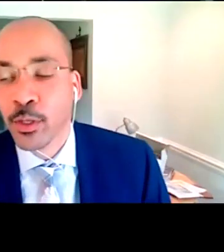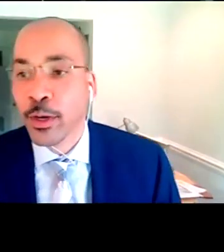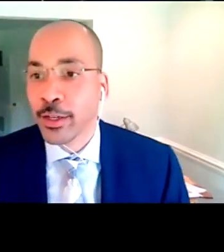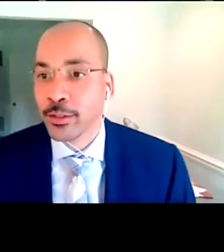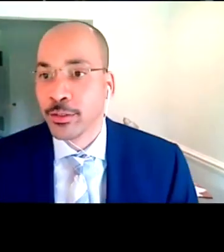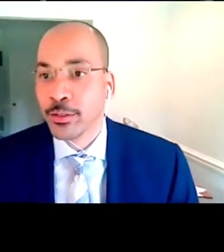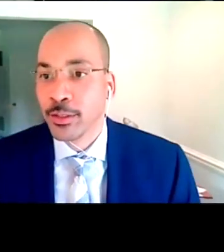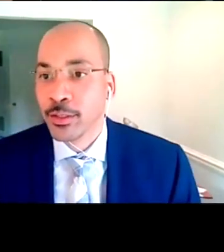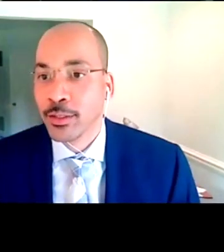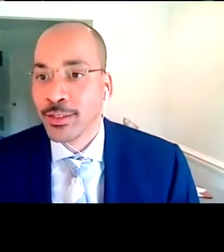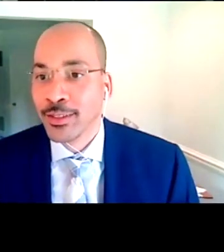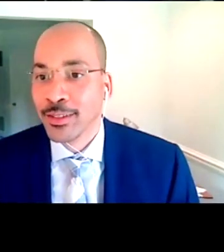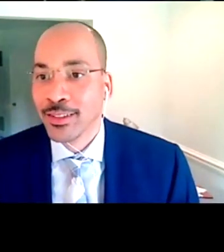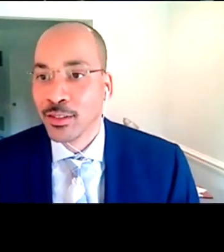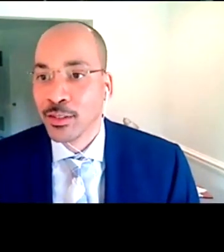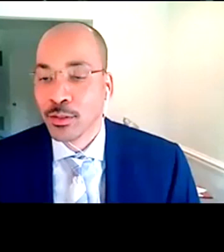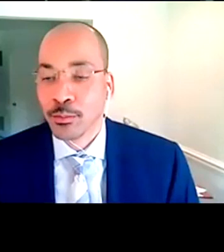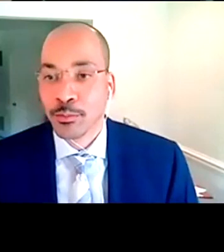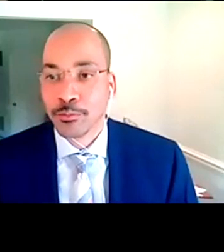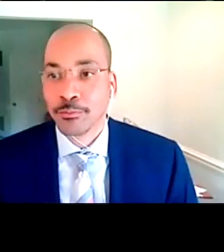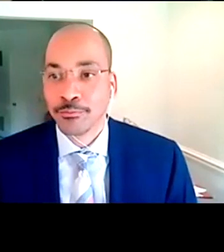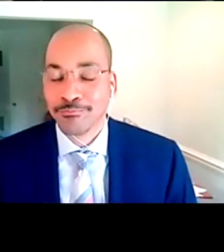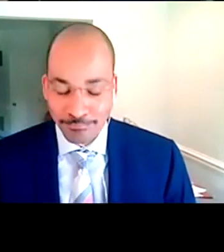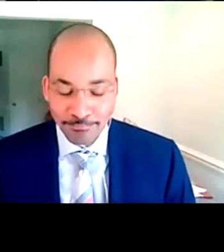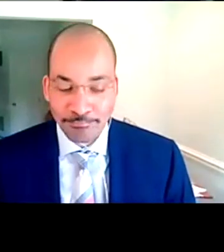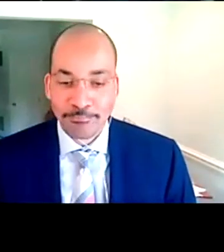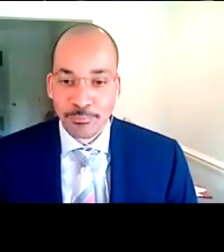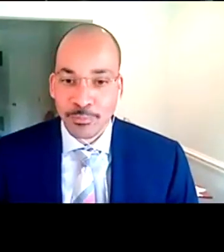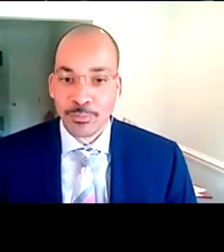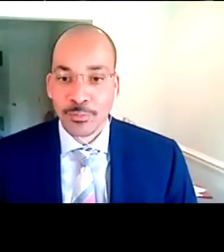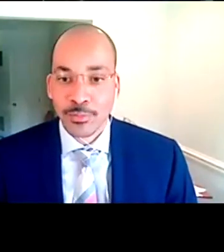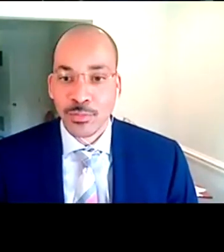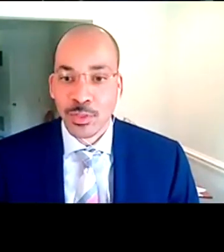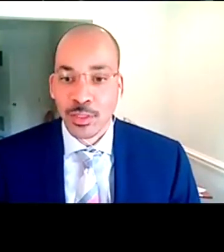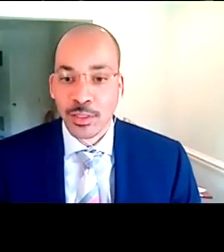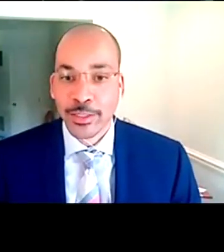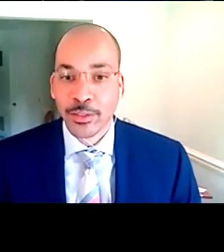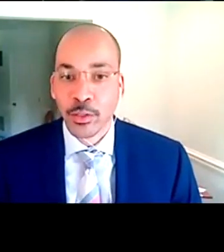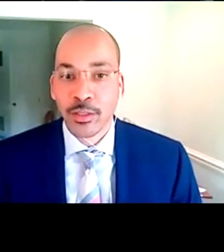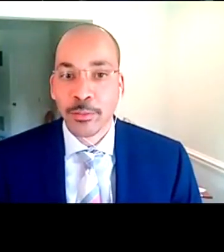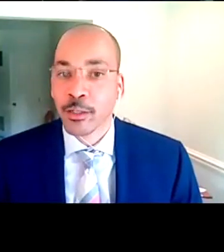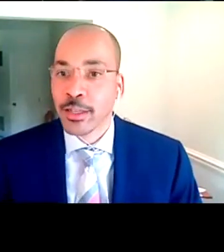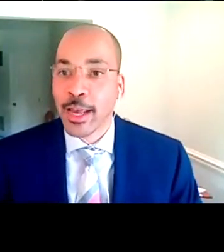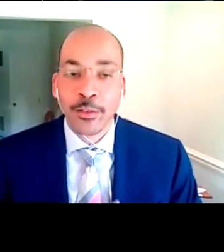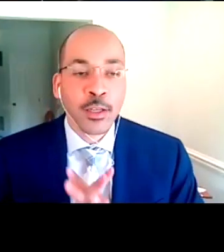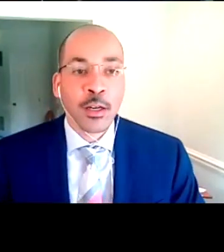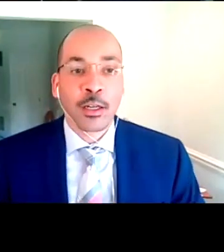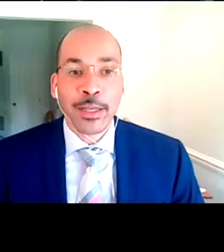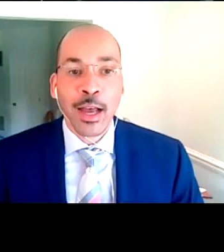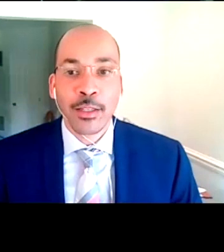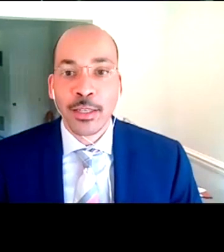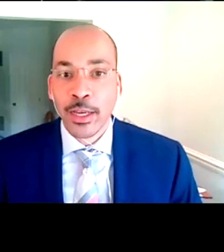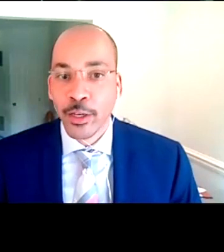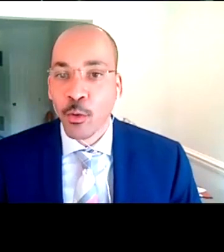This has been great. And George, thank you for organizing this and for moderating. We appreciate it. I do this, and thank our staff,